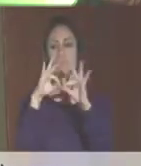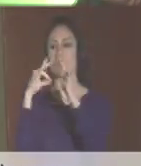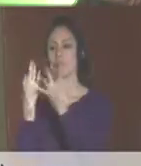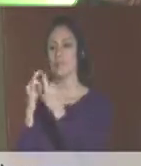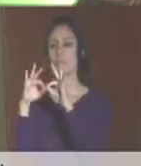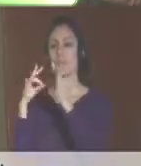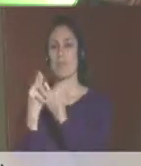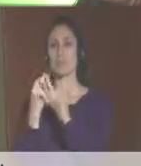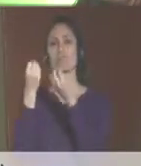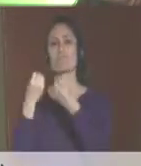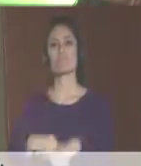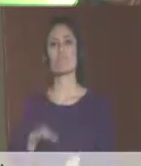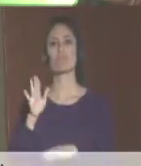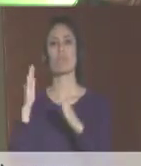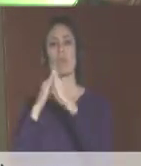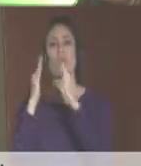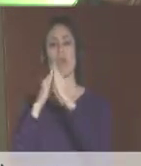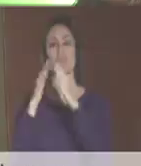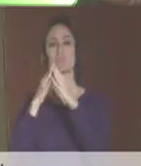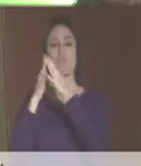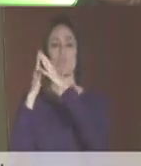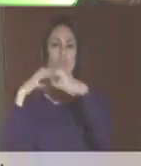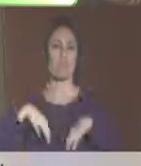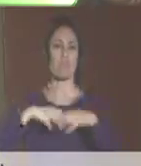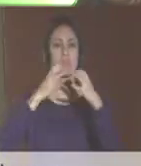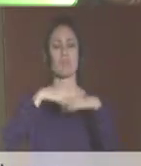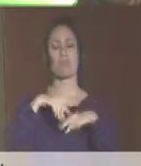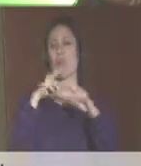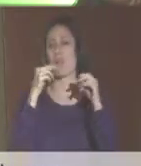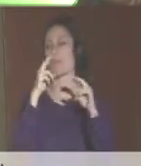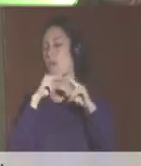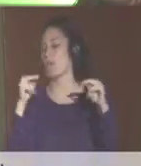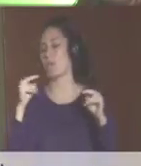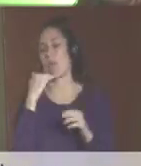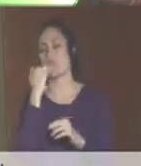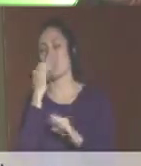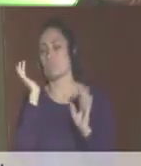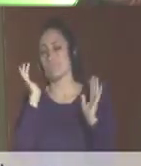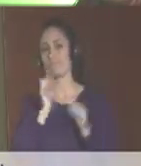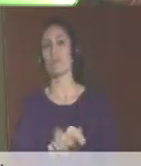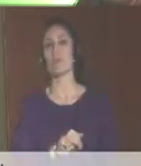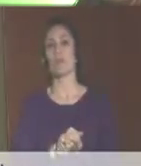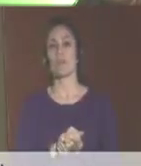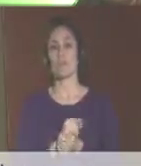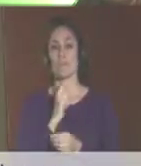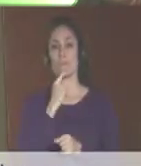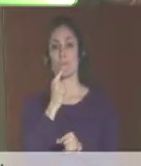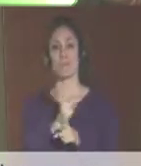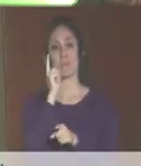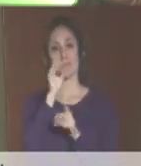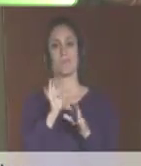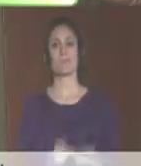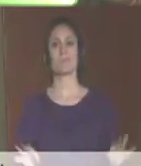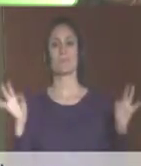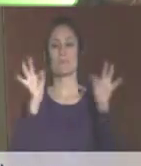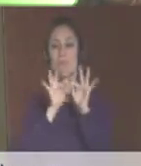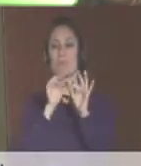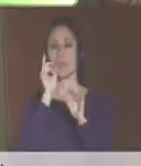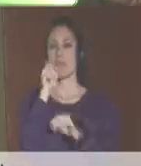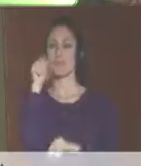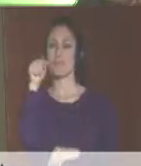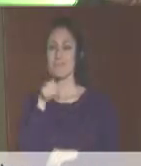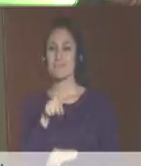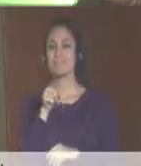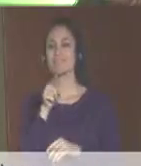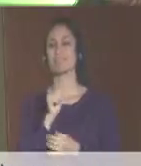a relocation process for those families which for some reason or other have lost their homes due to a natural disaster.